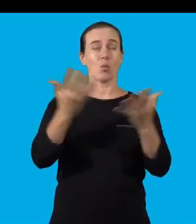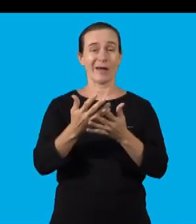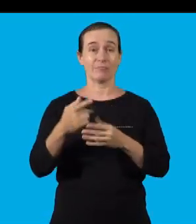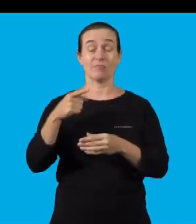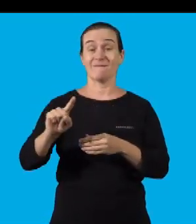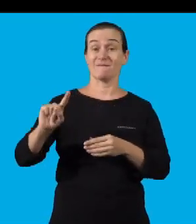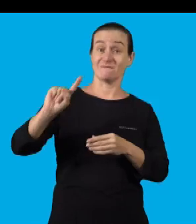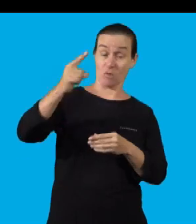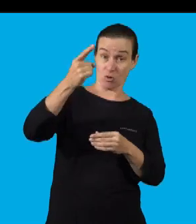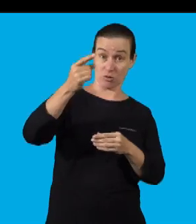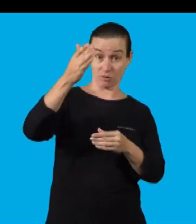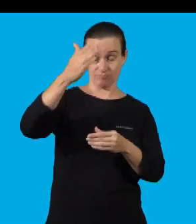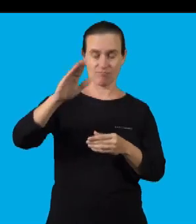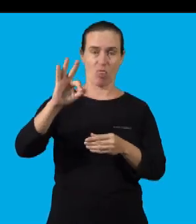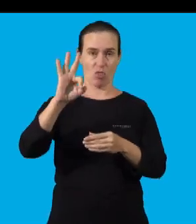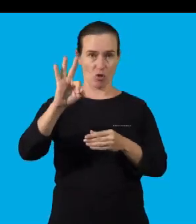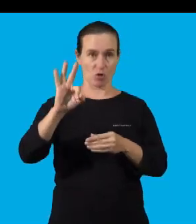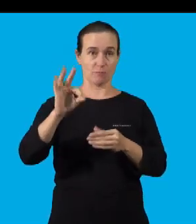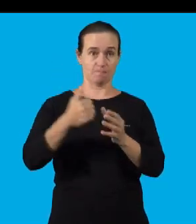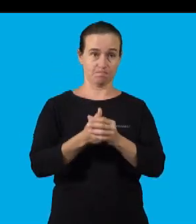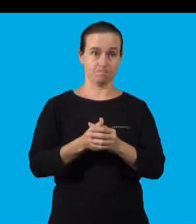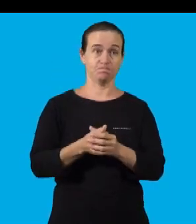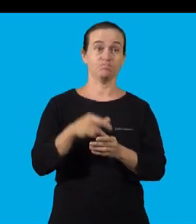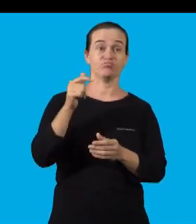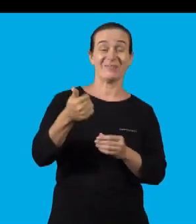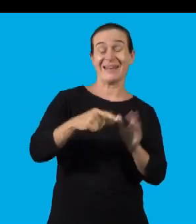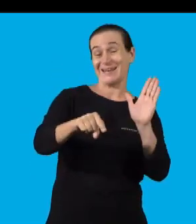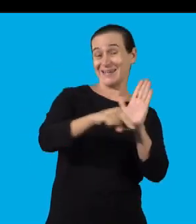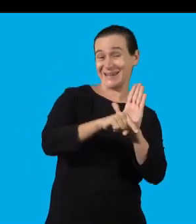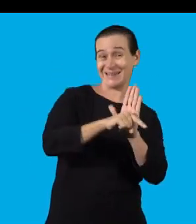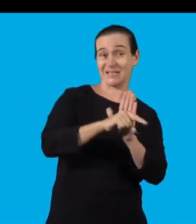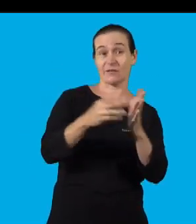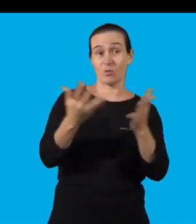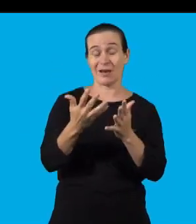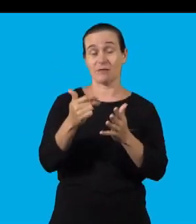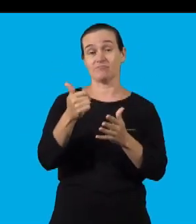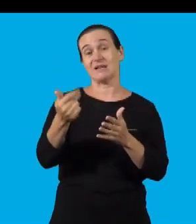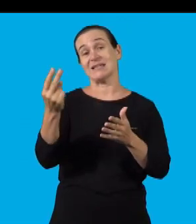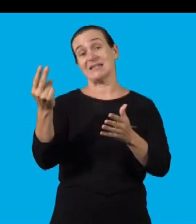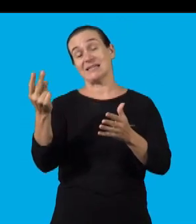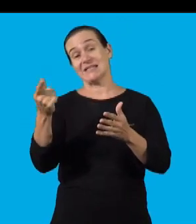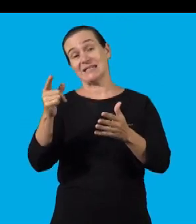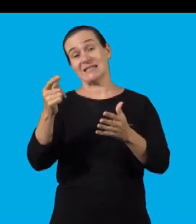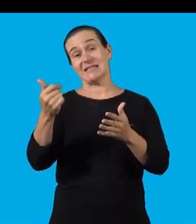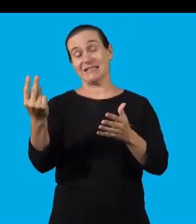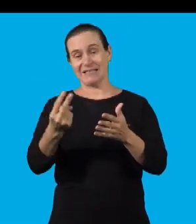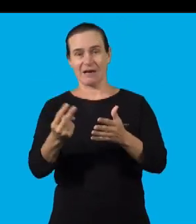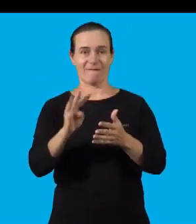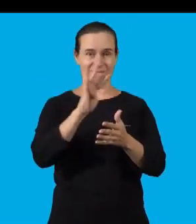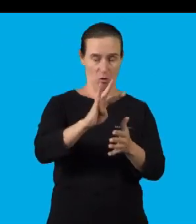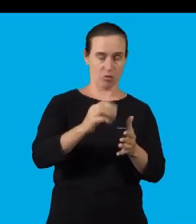third quadrant. A negative hyperbola is in the second and fourth